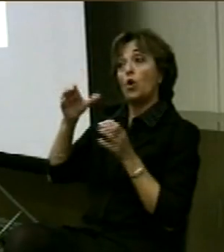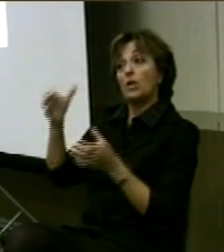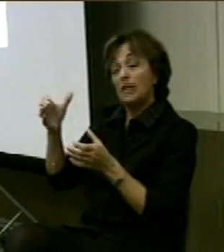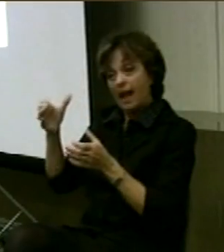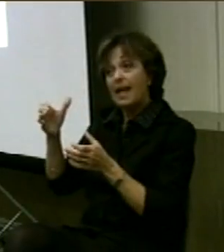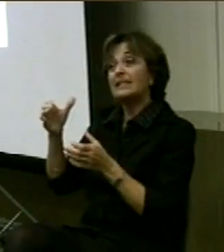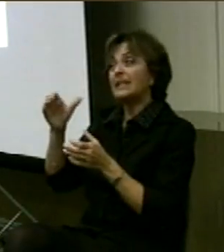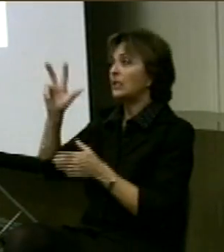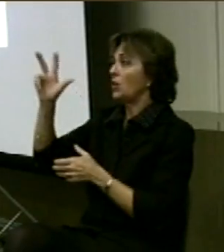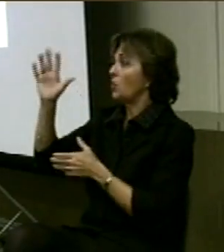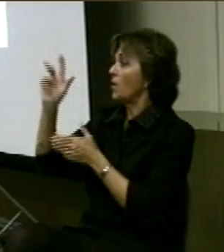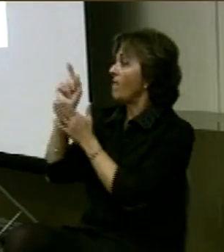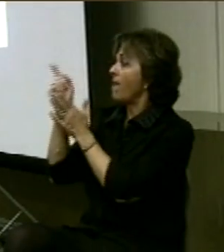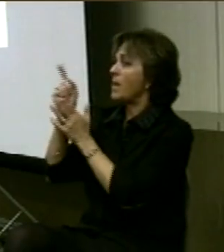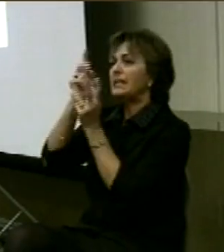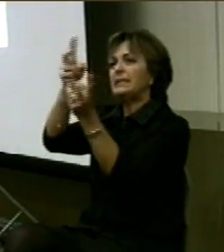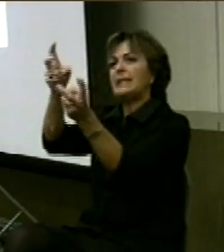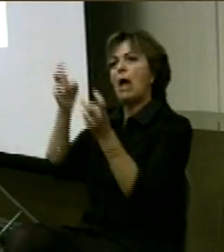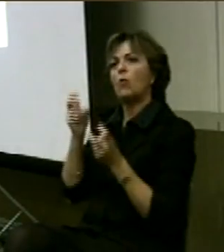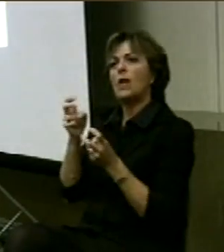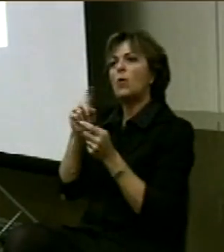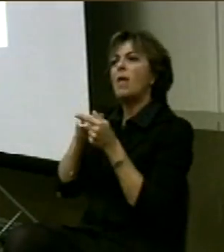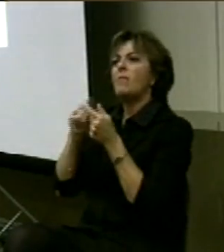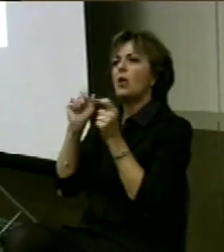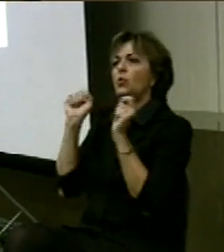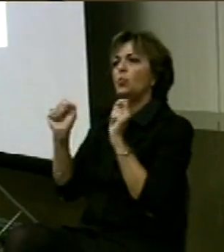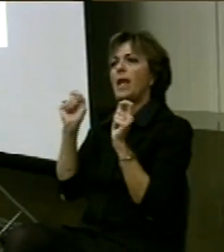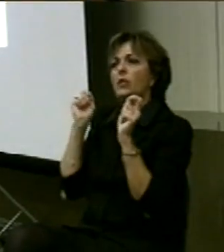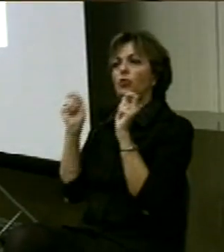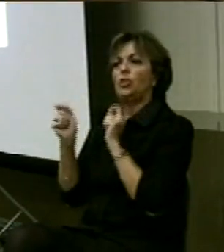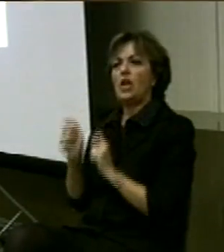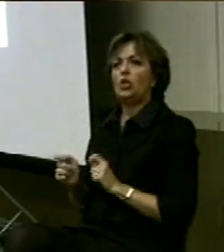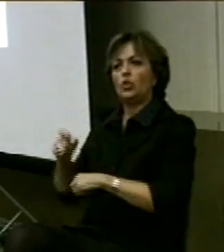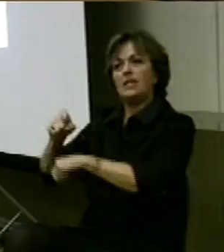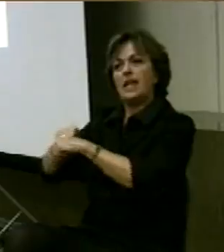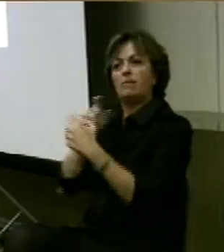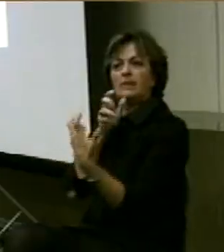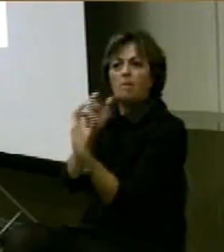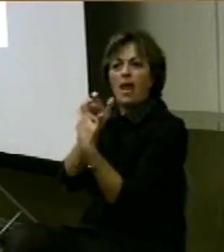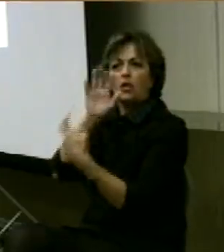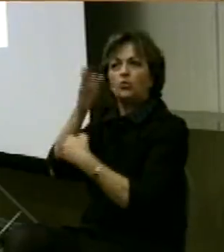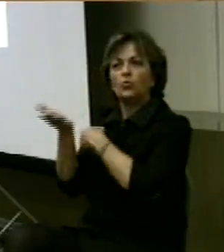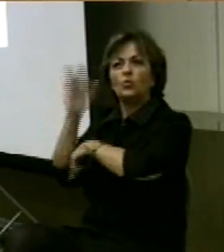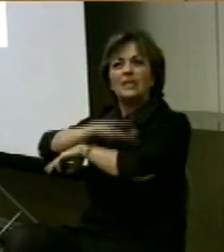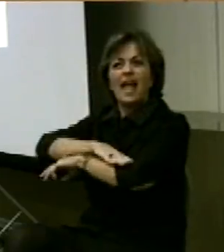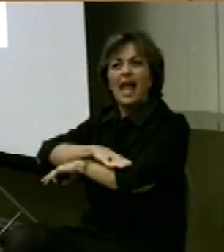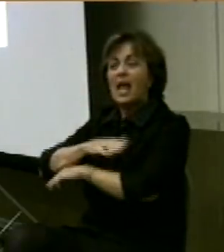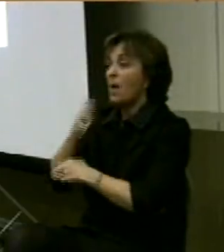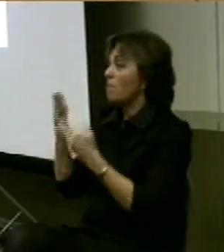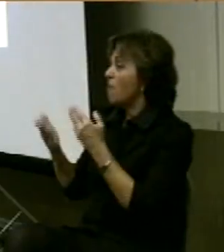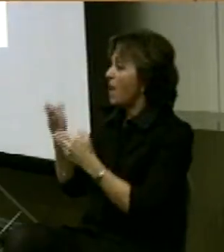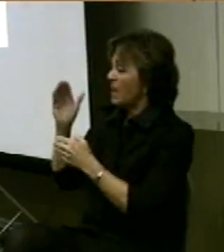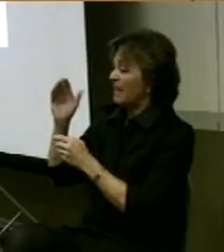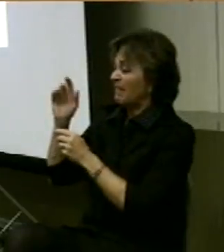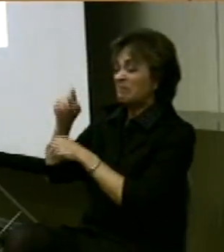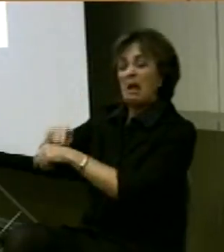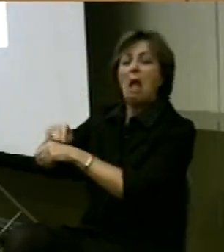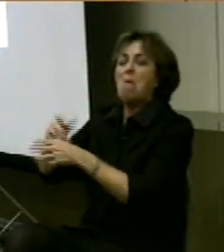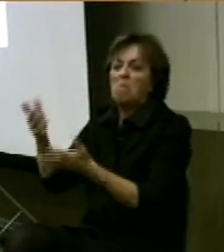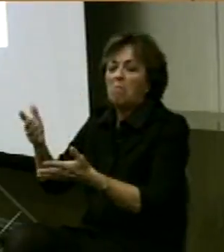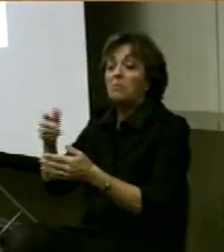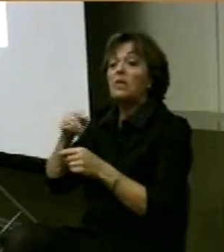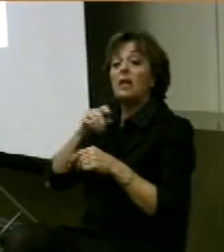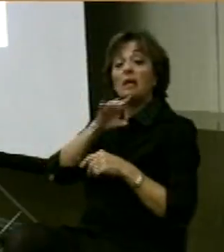and you can easily change the times to match the times of your day. Maybe you don't really care the time per se, so maybe instead of